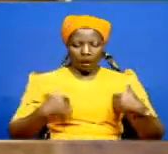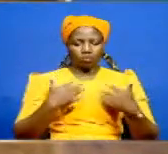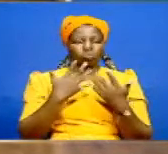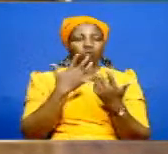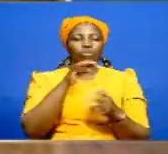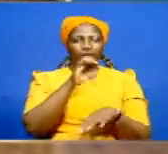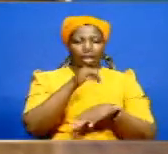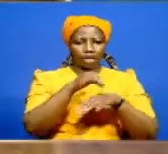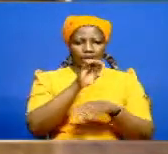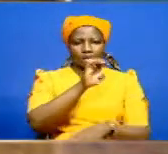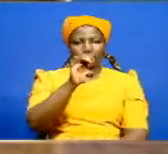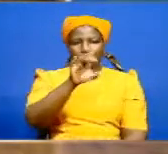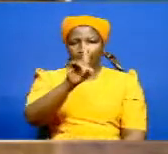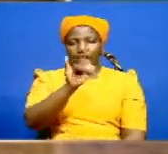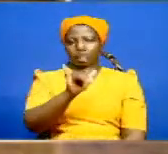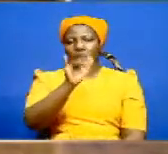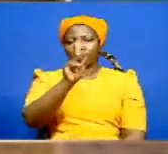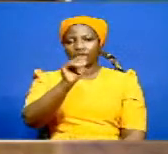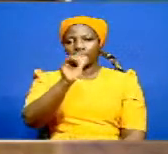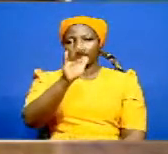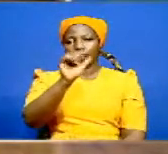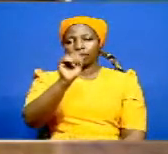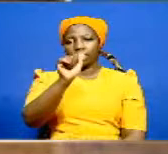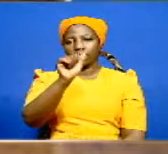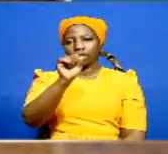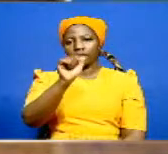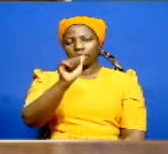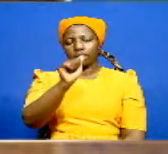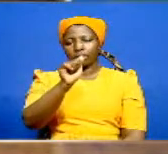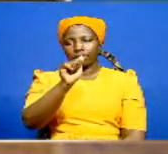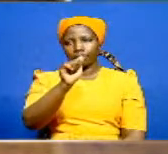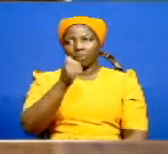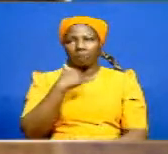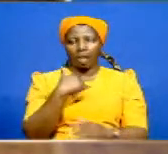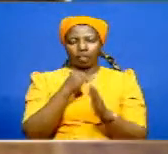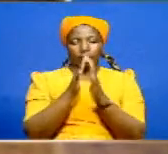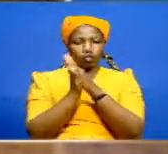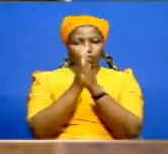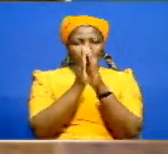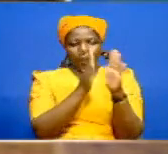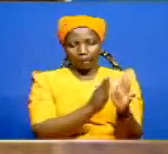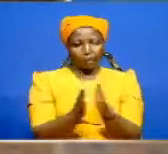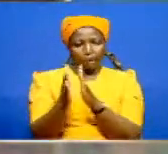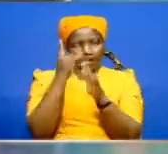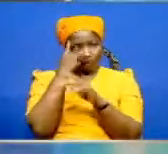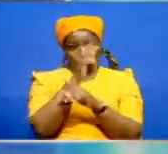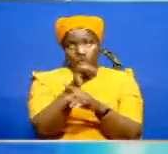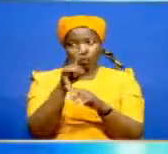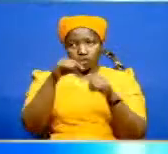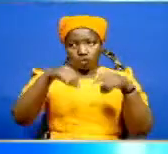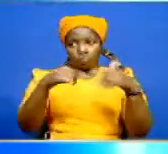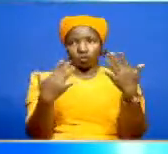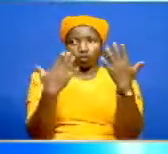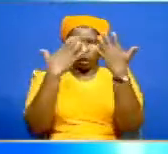at Ed Kabasa. Let's take a look at the stories we have lined up for you tonight.